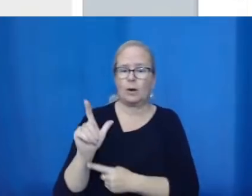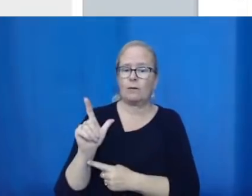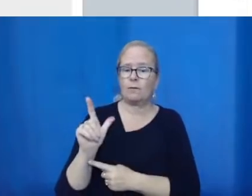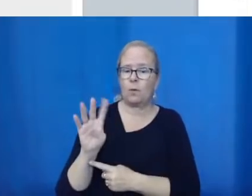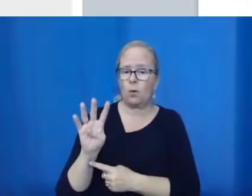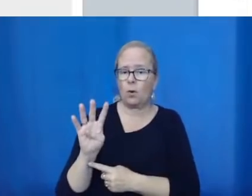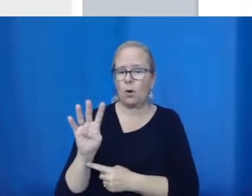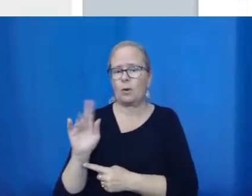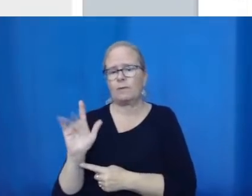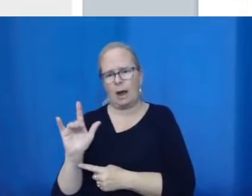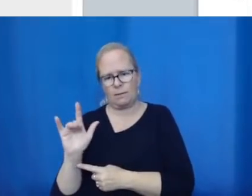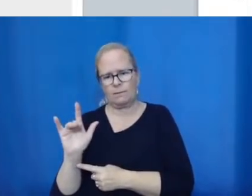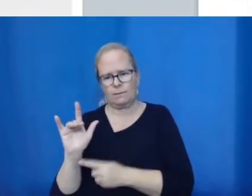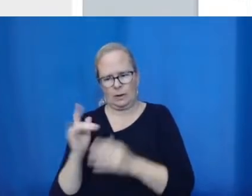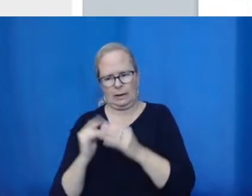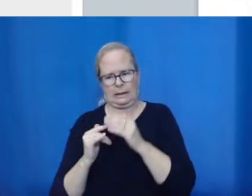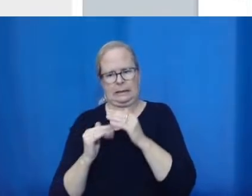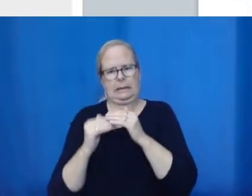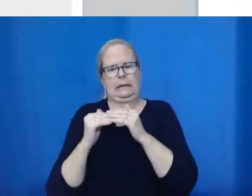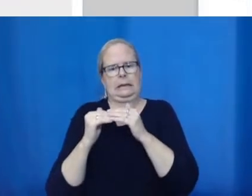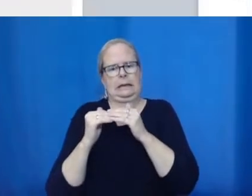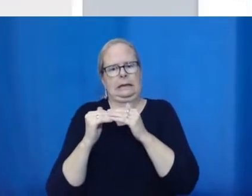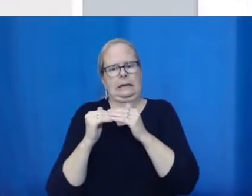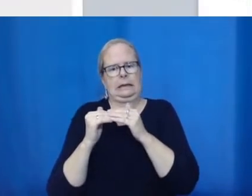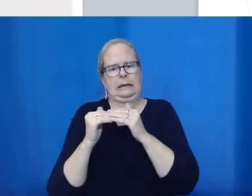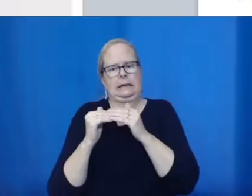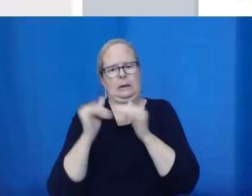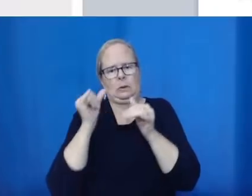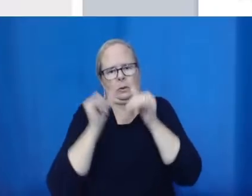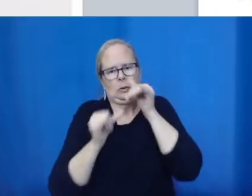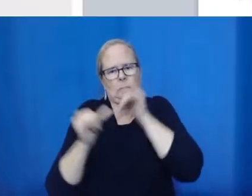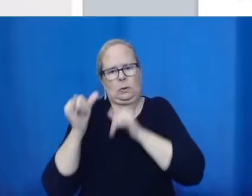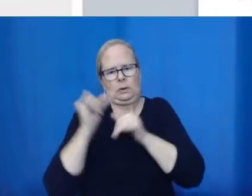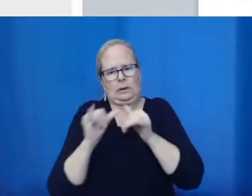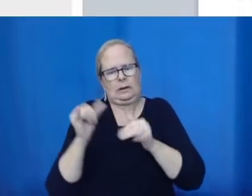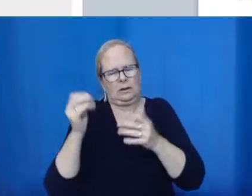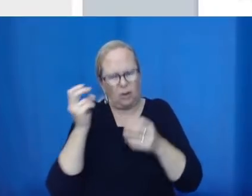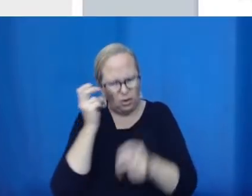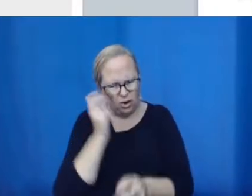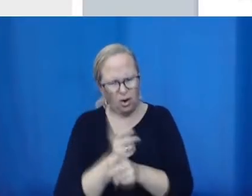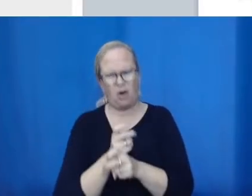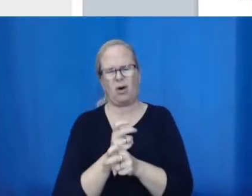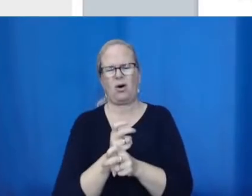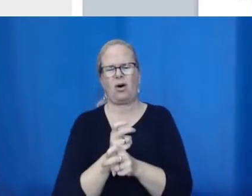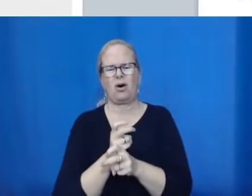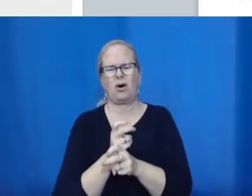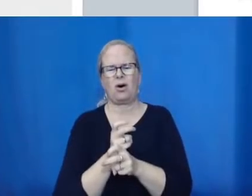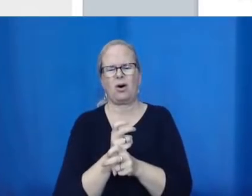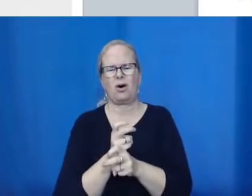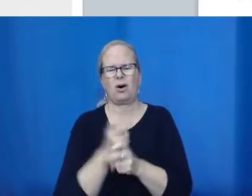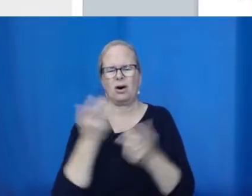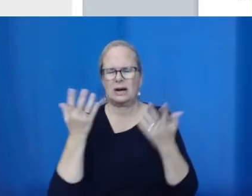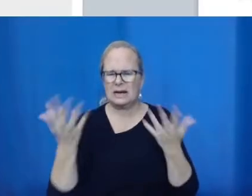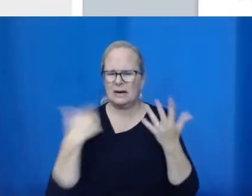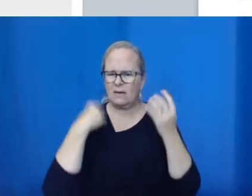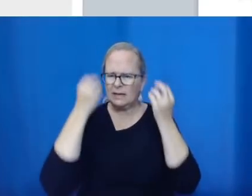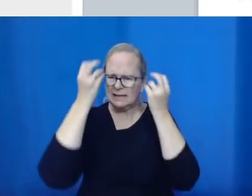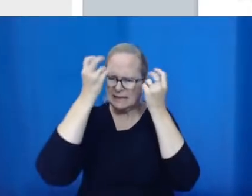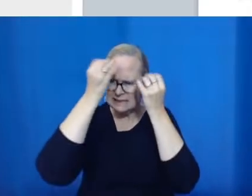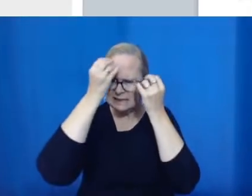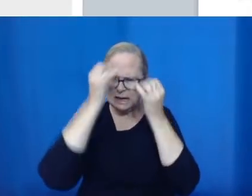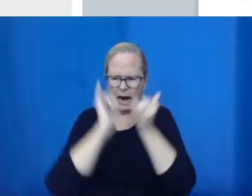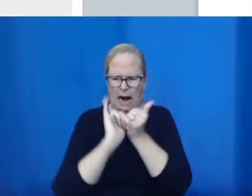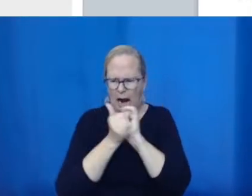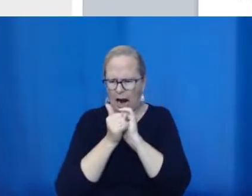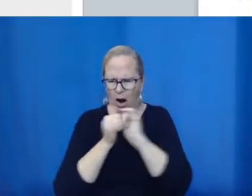creativity, as well as just brute force hard work and commitment that the non-ICU